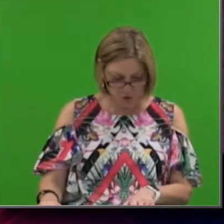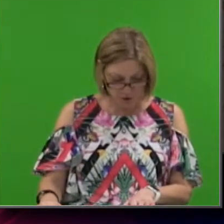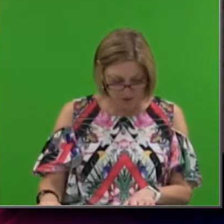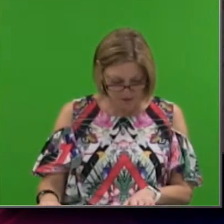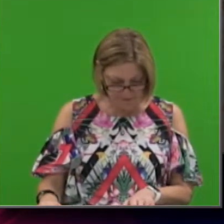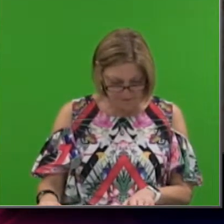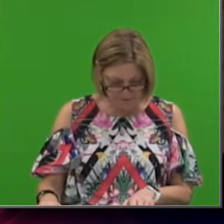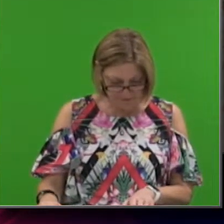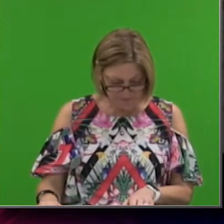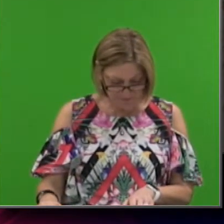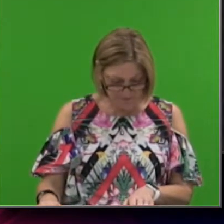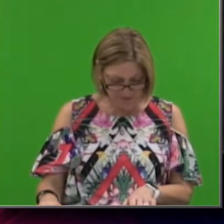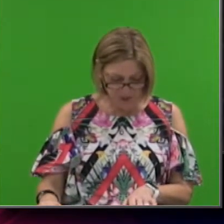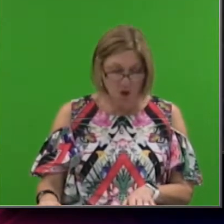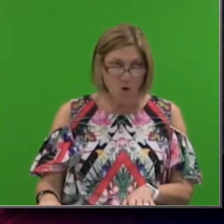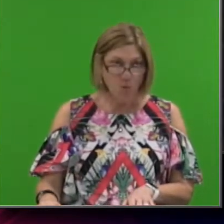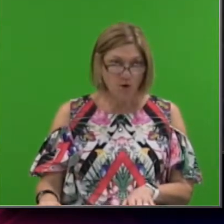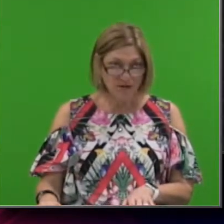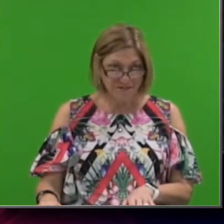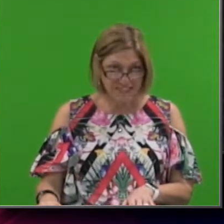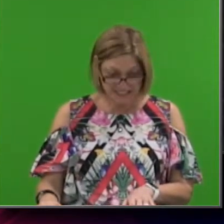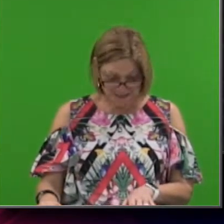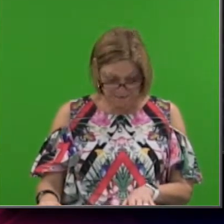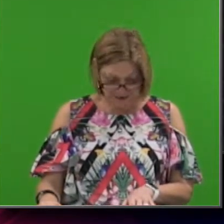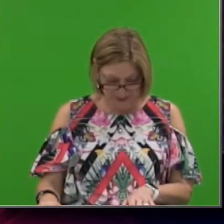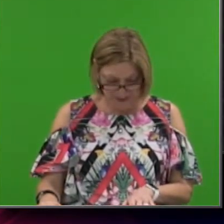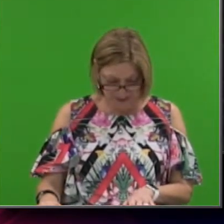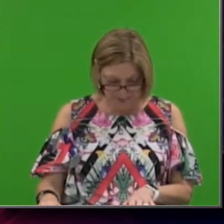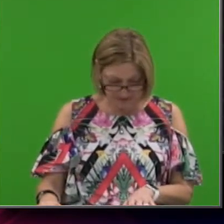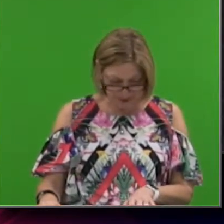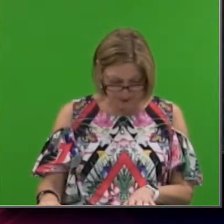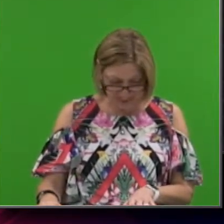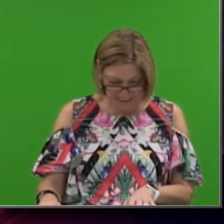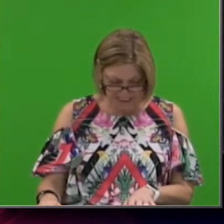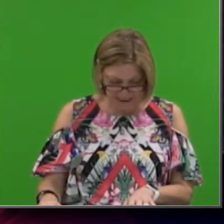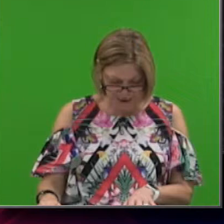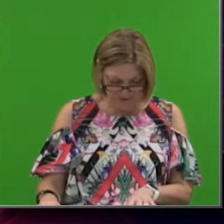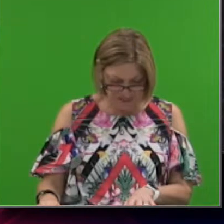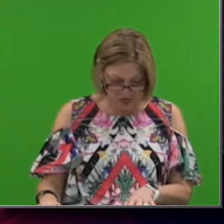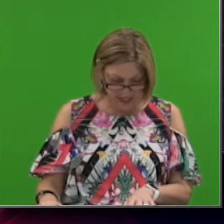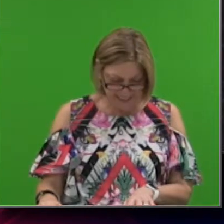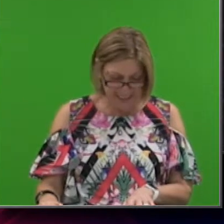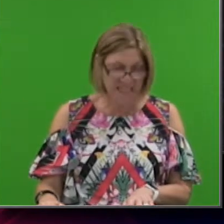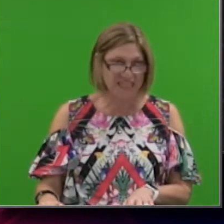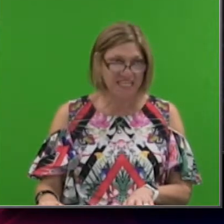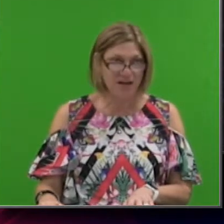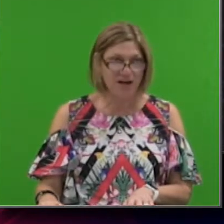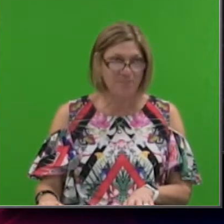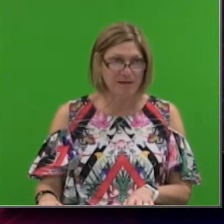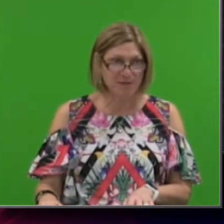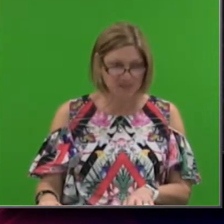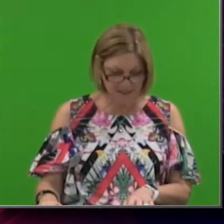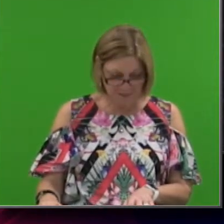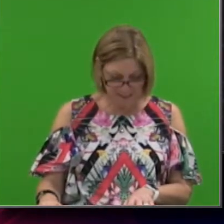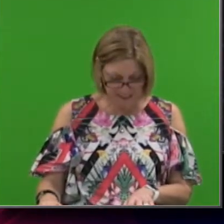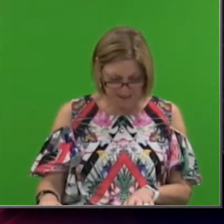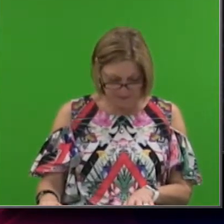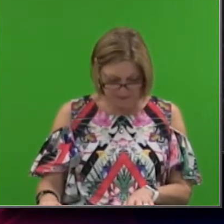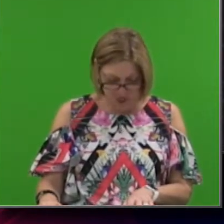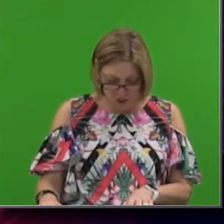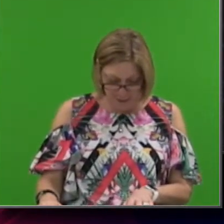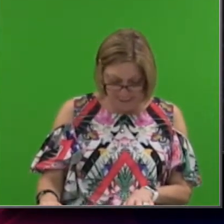the world." Word of this eventually reached the ears of the goddess Athena on Mount